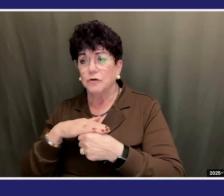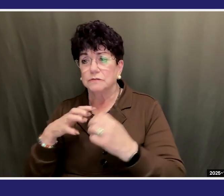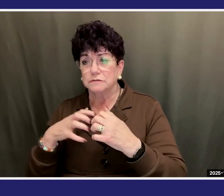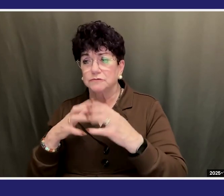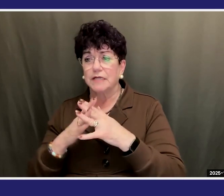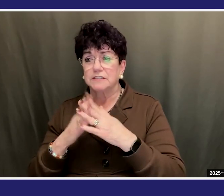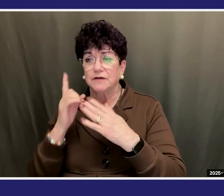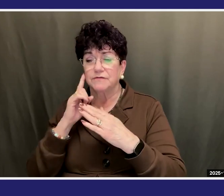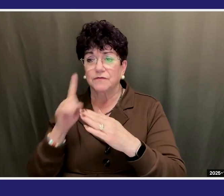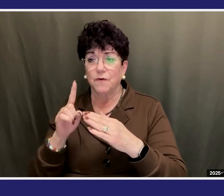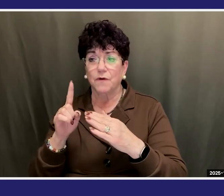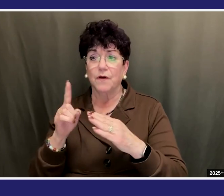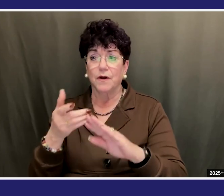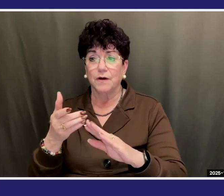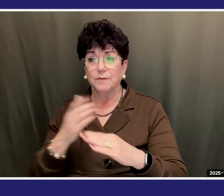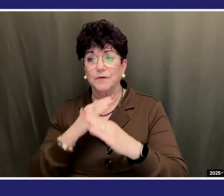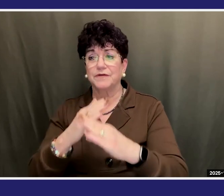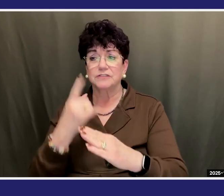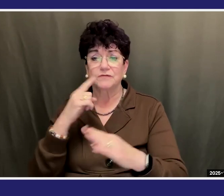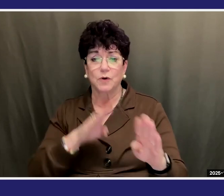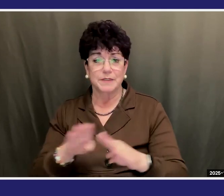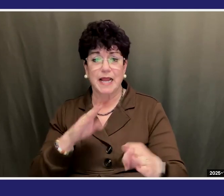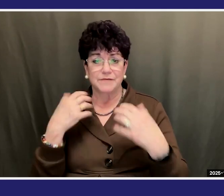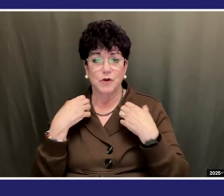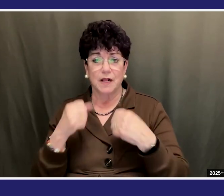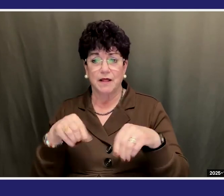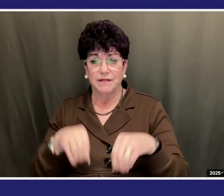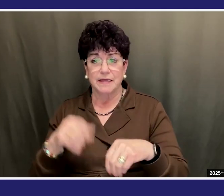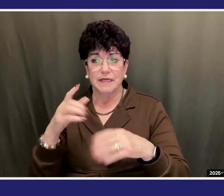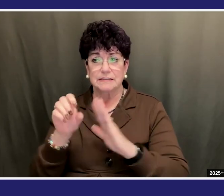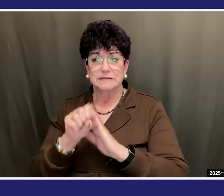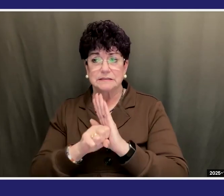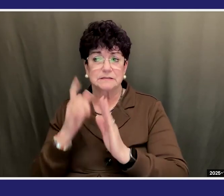of upstream prevention for behavioral health in California.